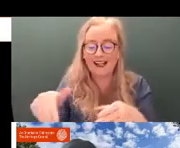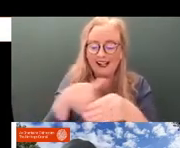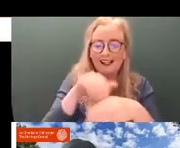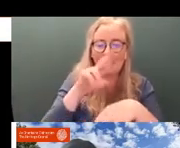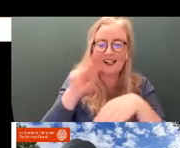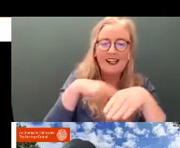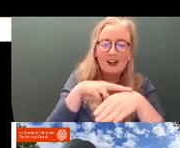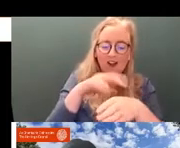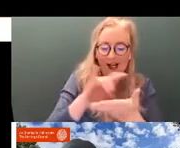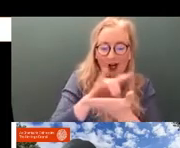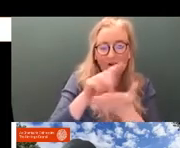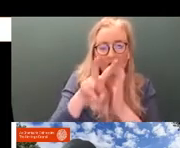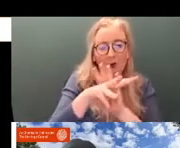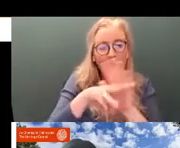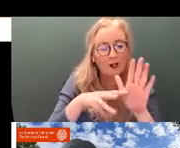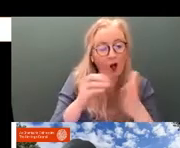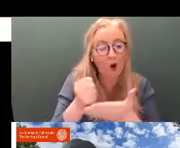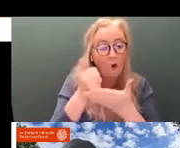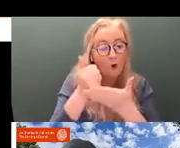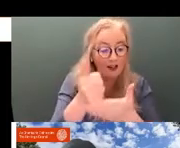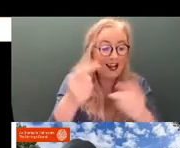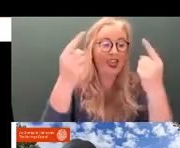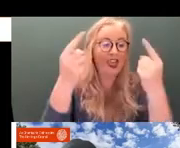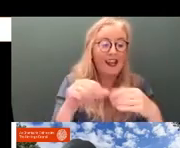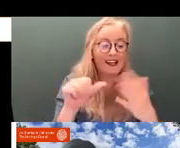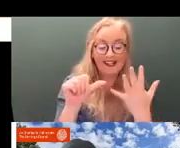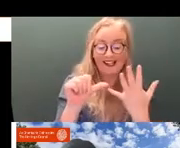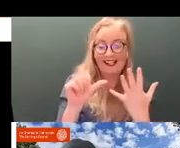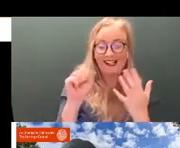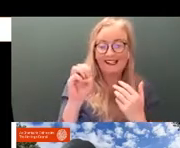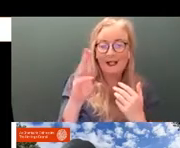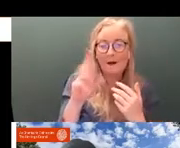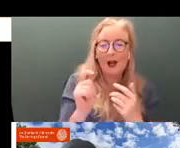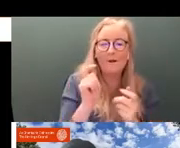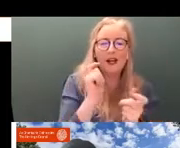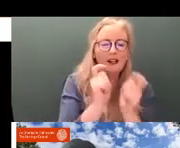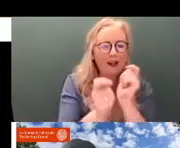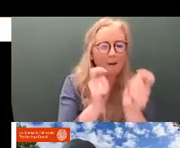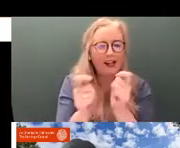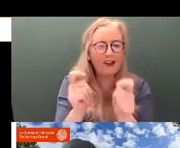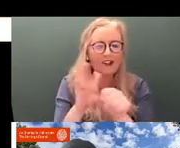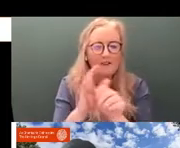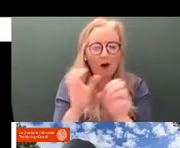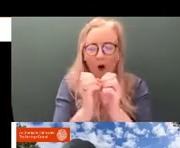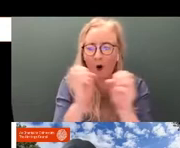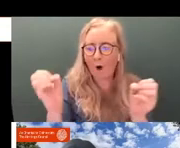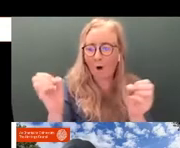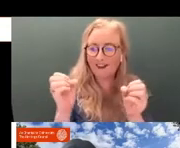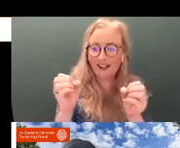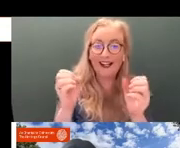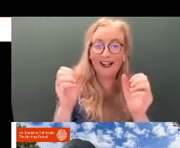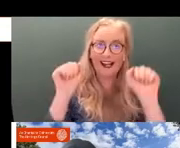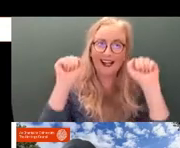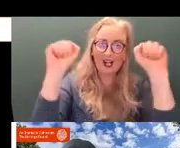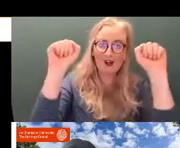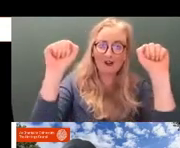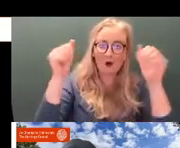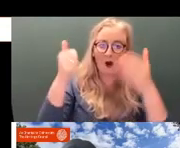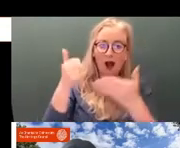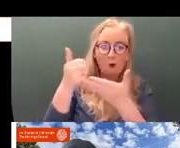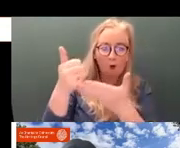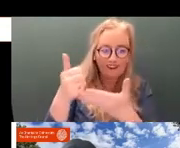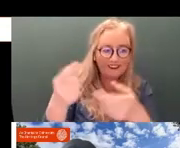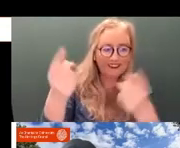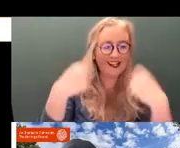Week awards. On the 6th of September, nominations open for the National Heritage Hero Awards. And then in